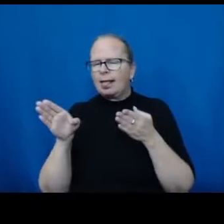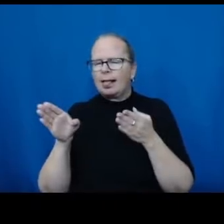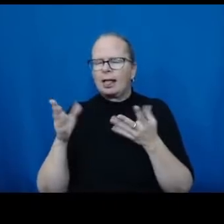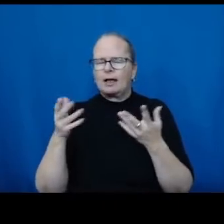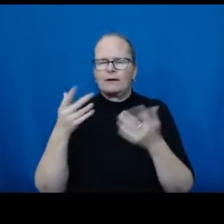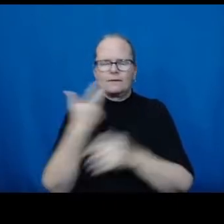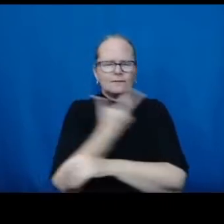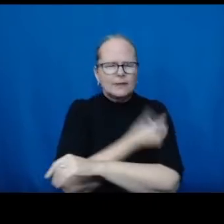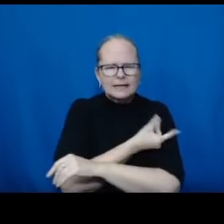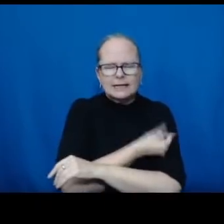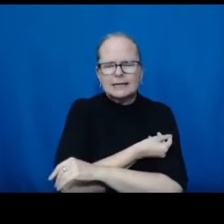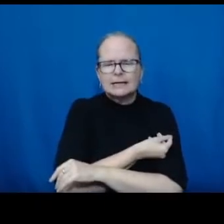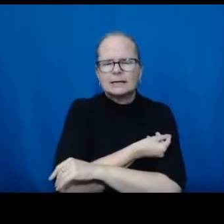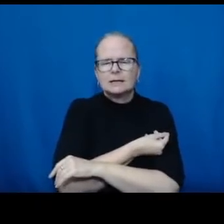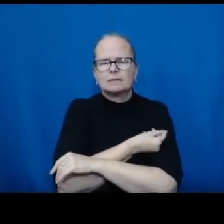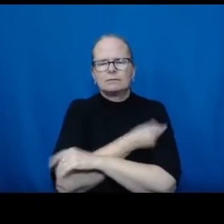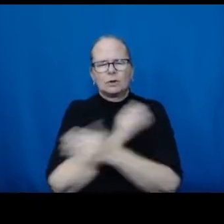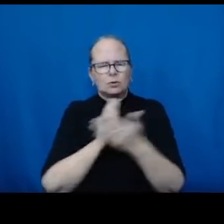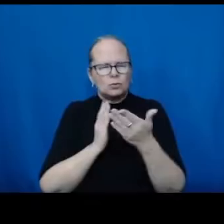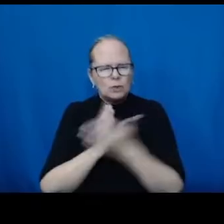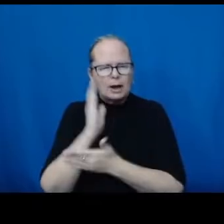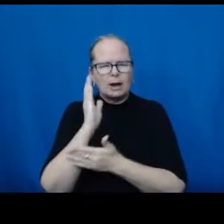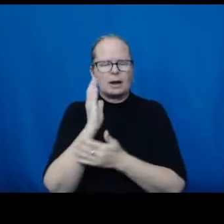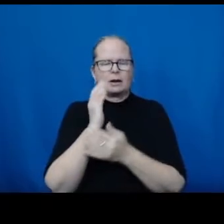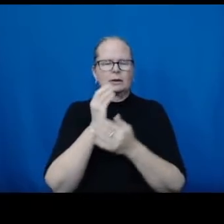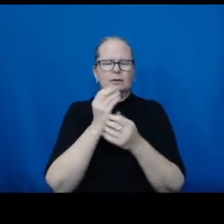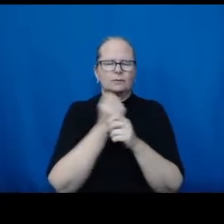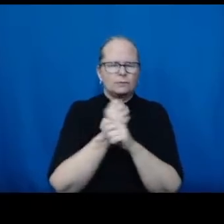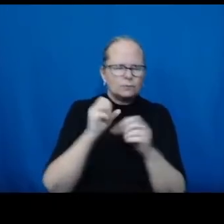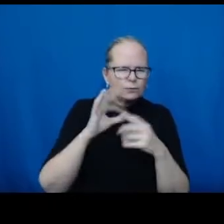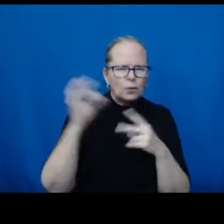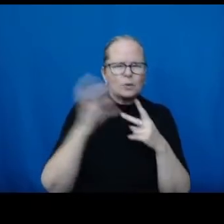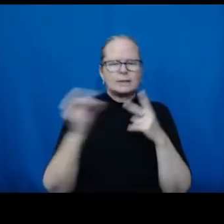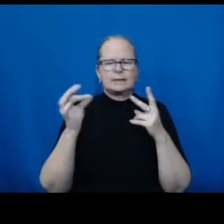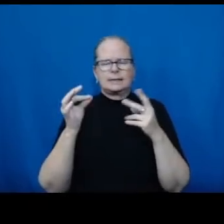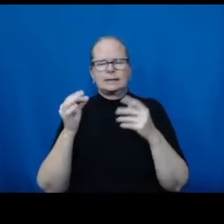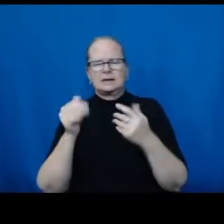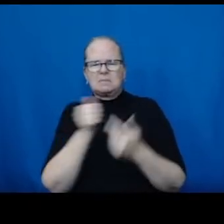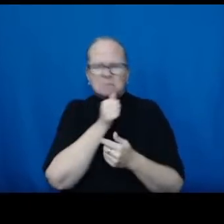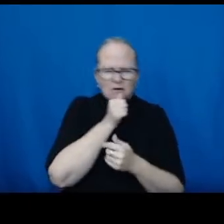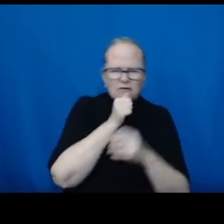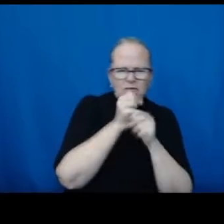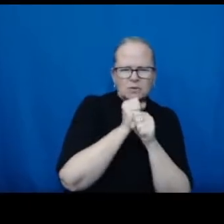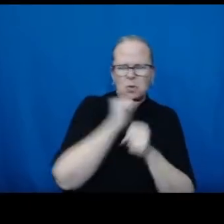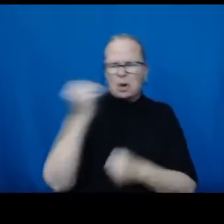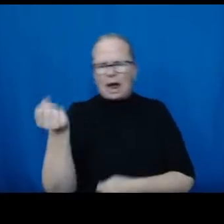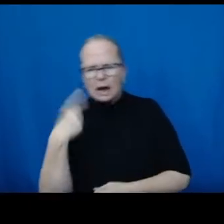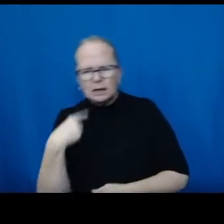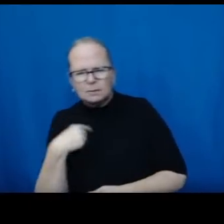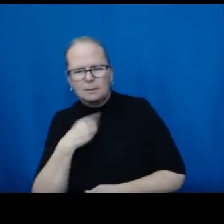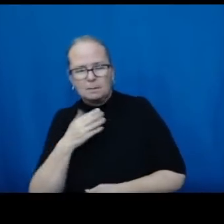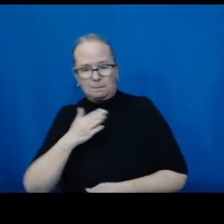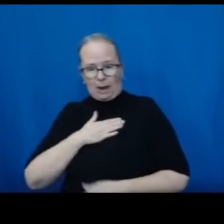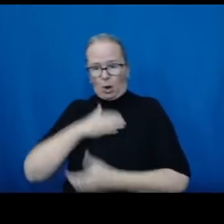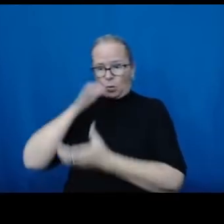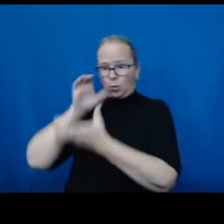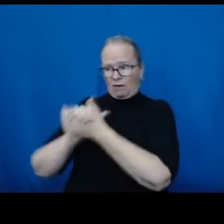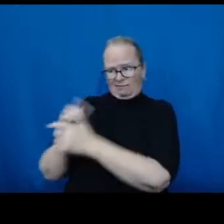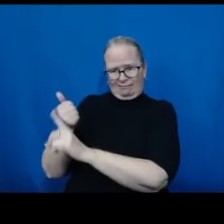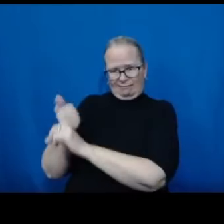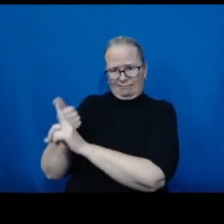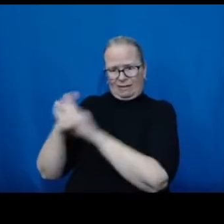shouldn't be asking. My wife's a family physician, and she often encounters the idea that, you know, you do not have a right to ask me